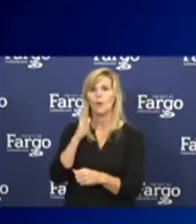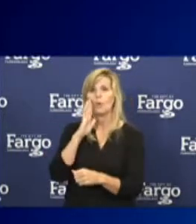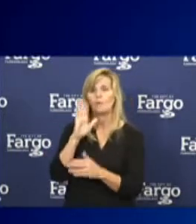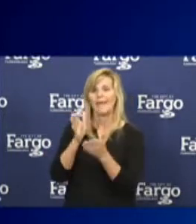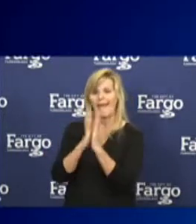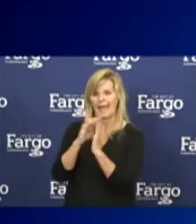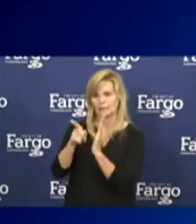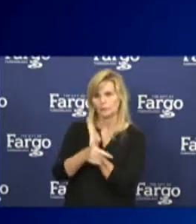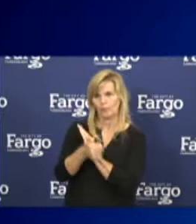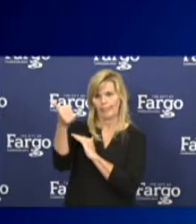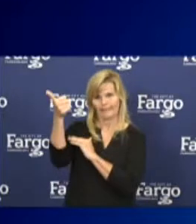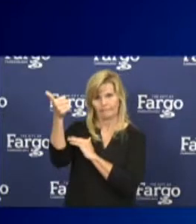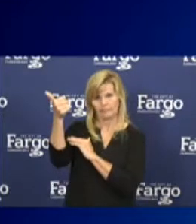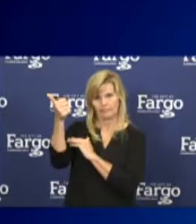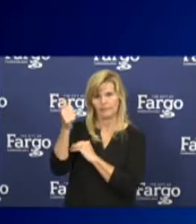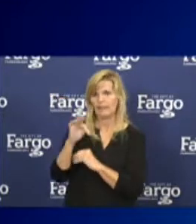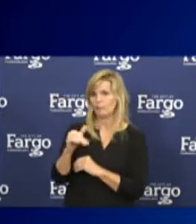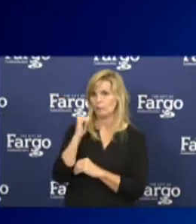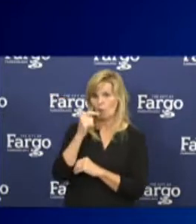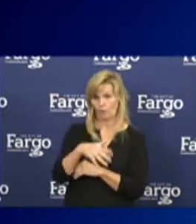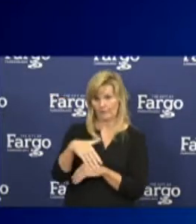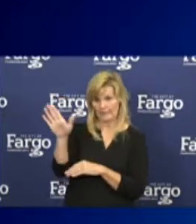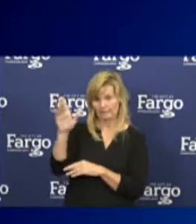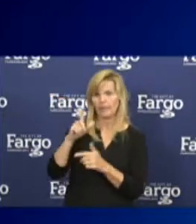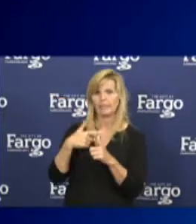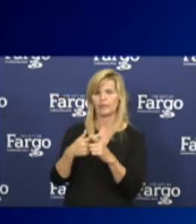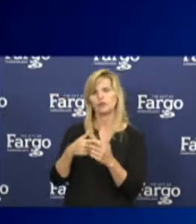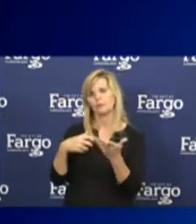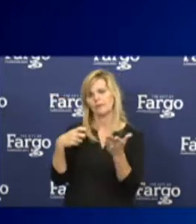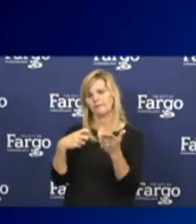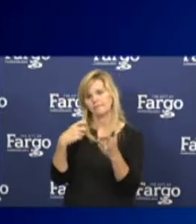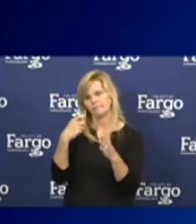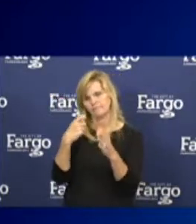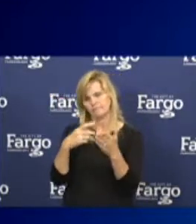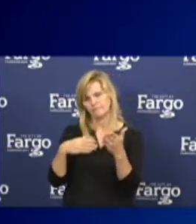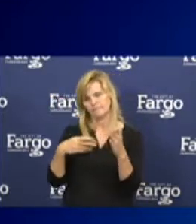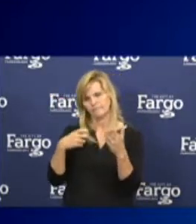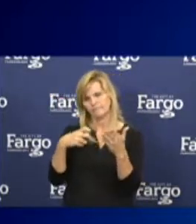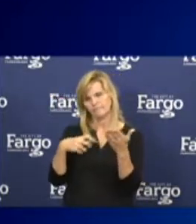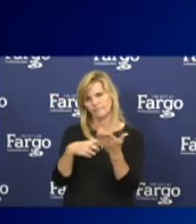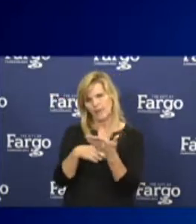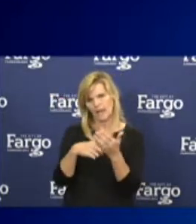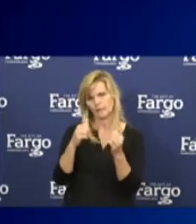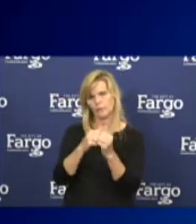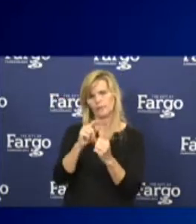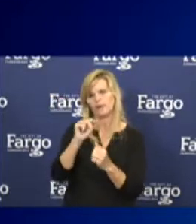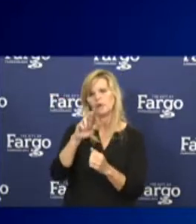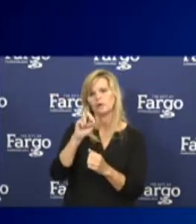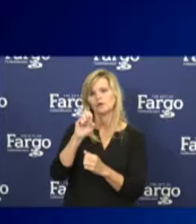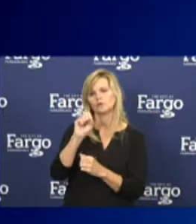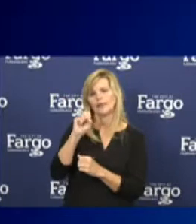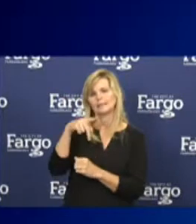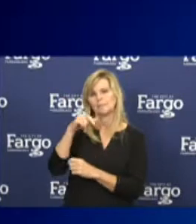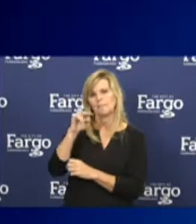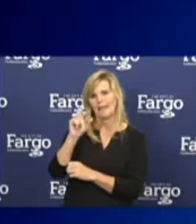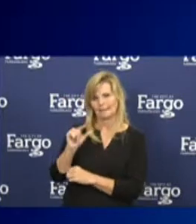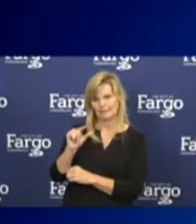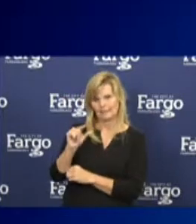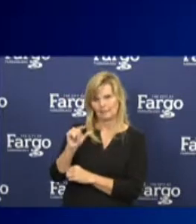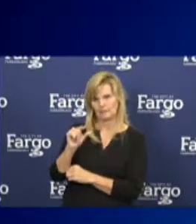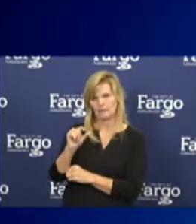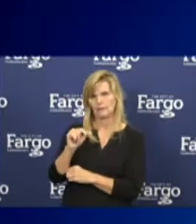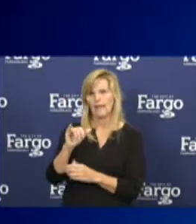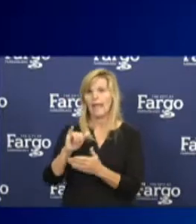leave. Refusal could result in trespassing. Business noncompliance can result in a forfeit of the city-issued licenses to